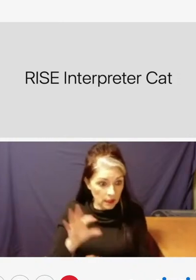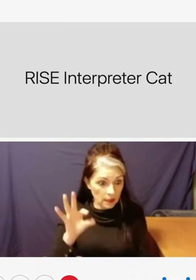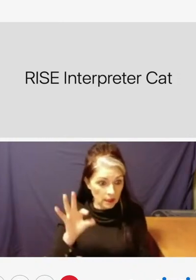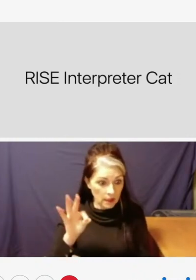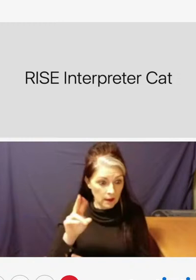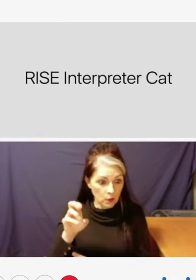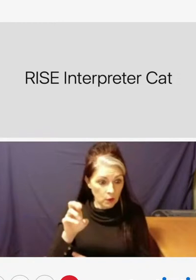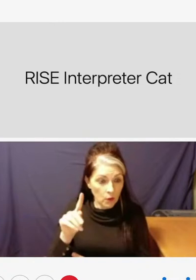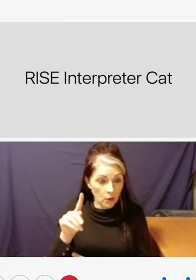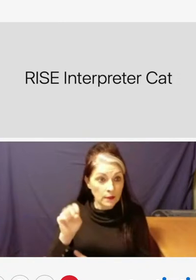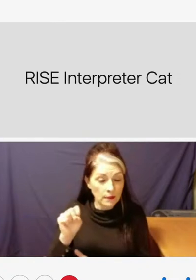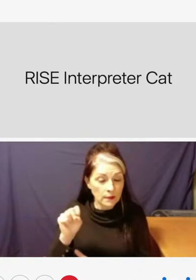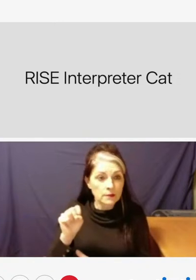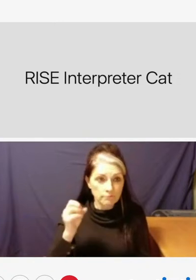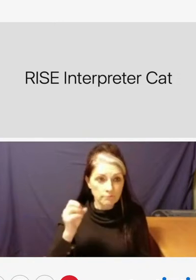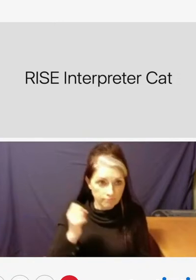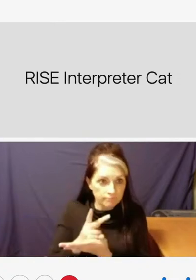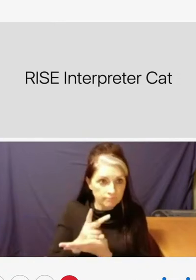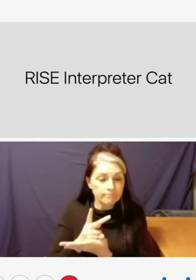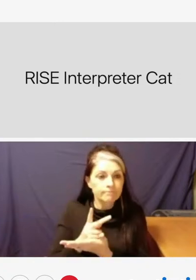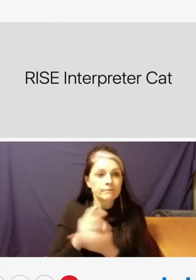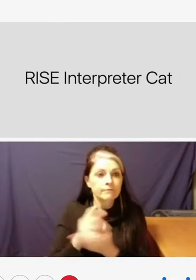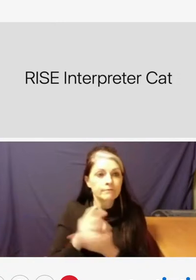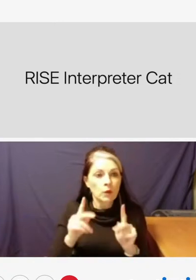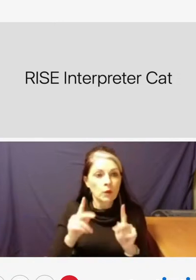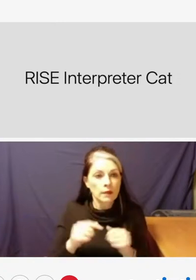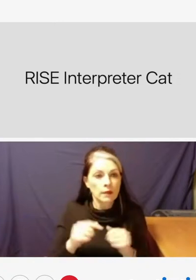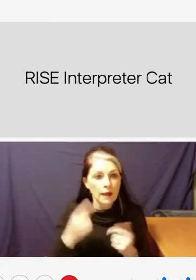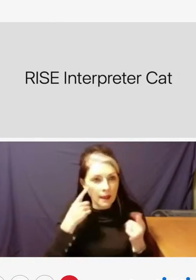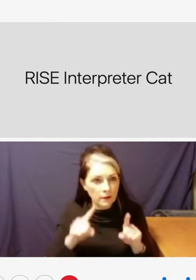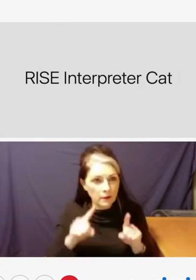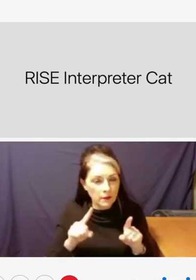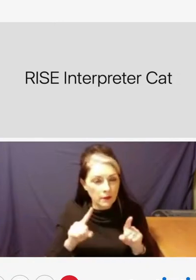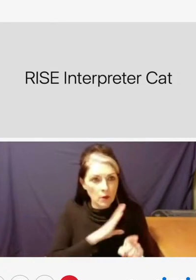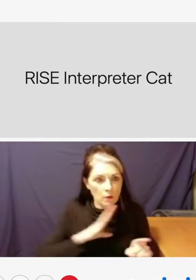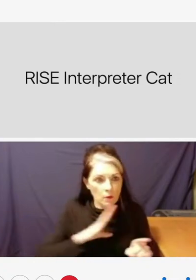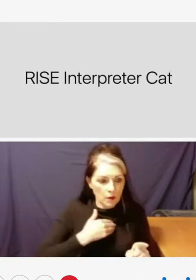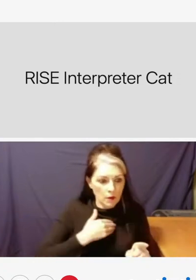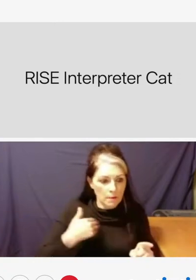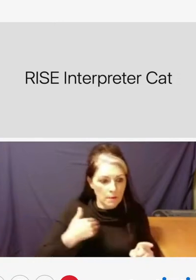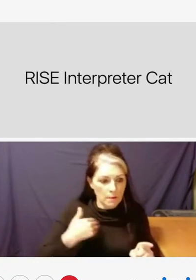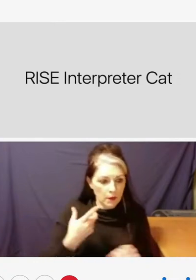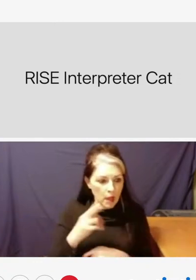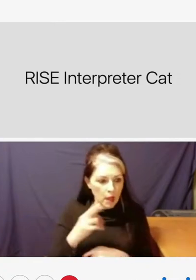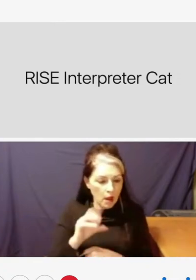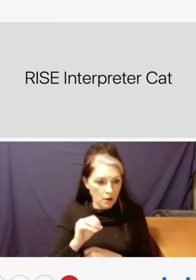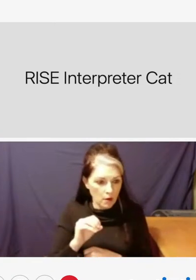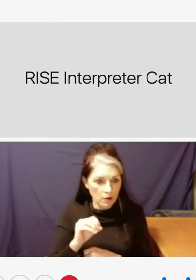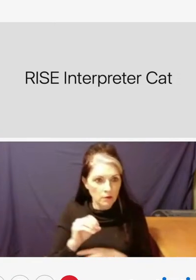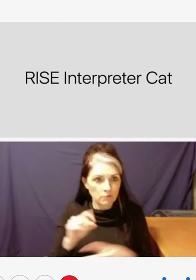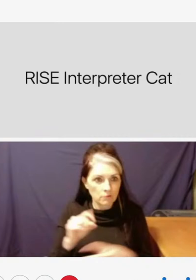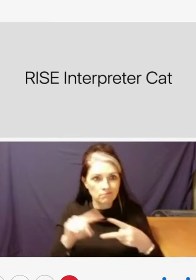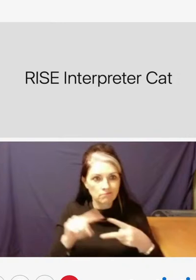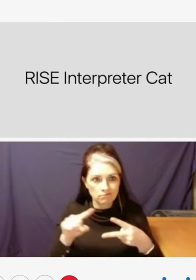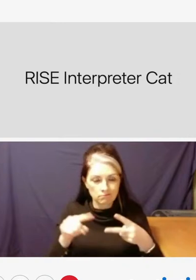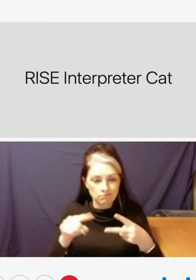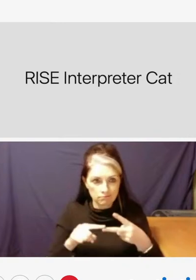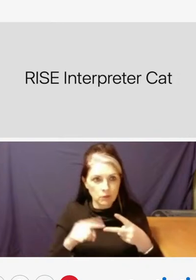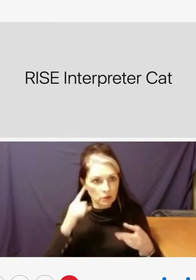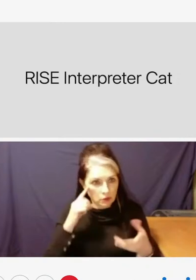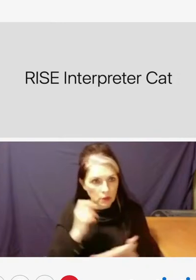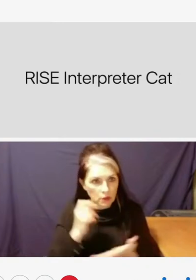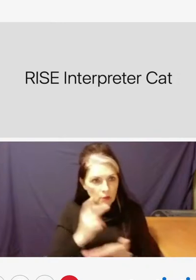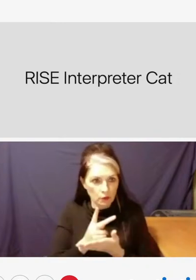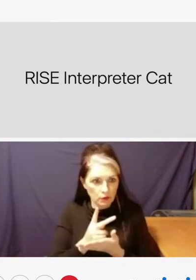have a motion by board member Haro and second by board member Fuentes to approve action items